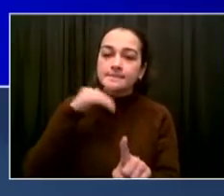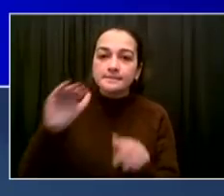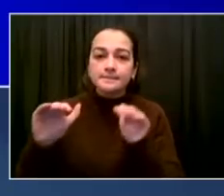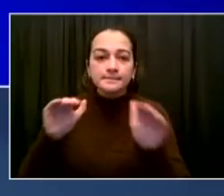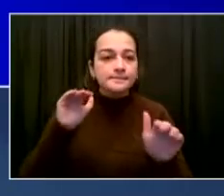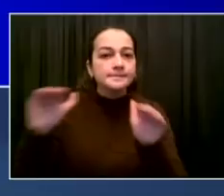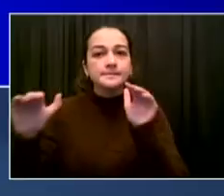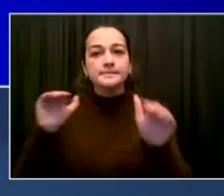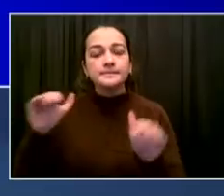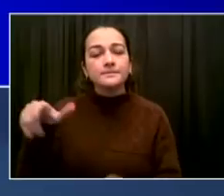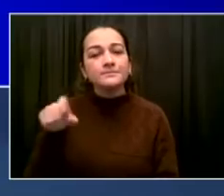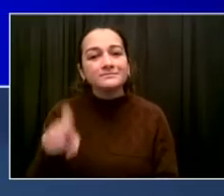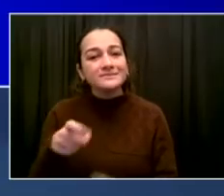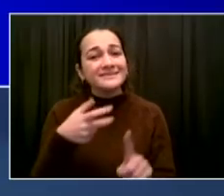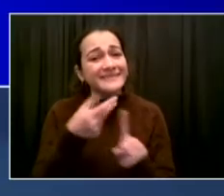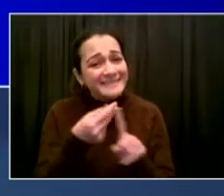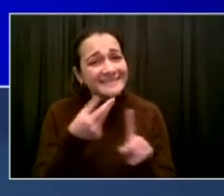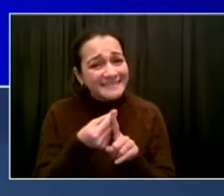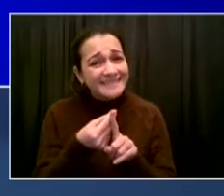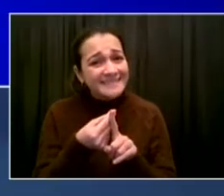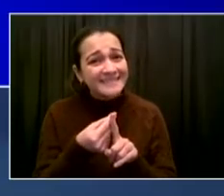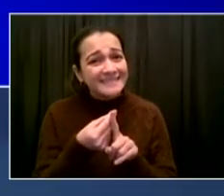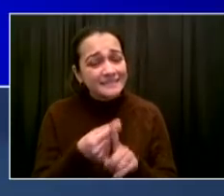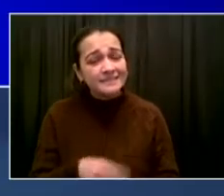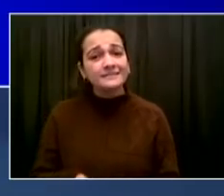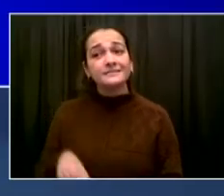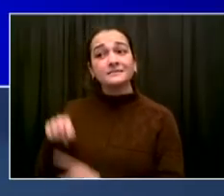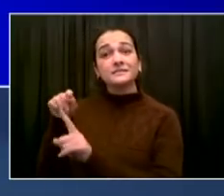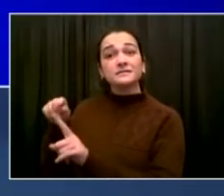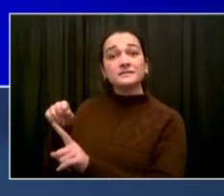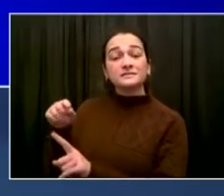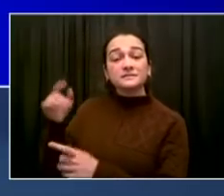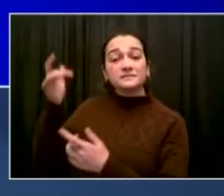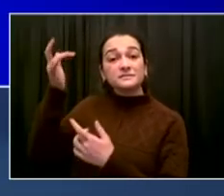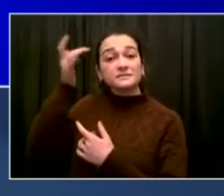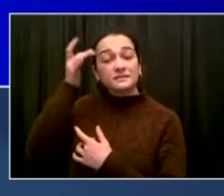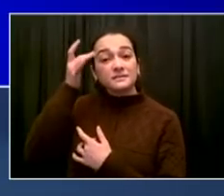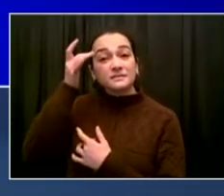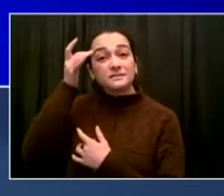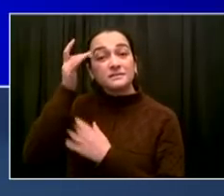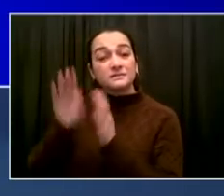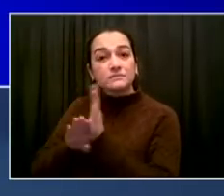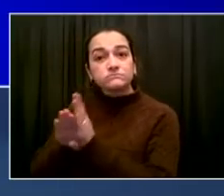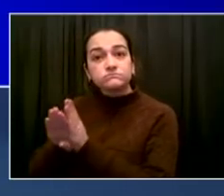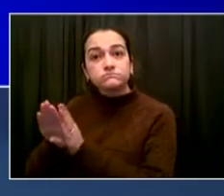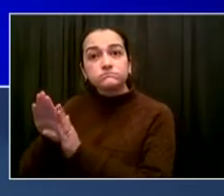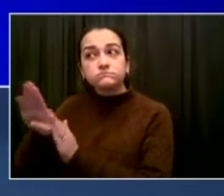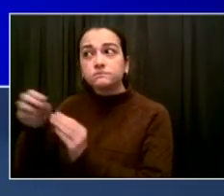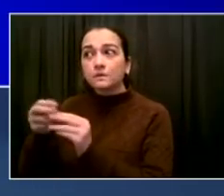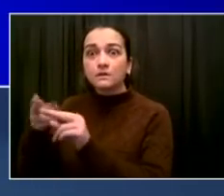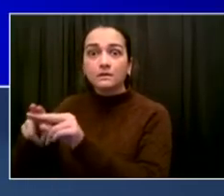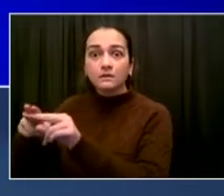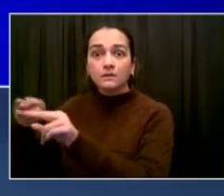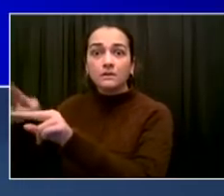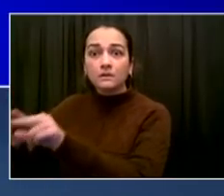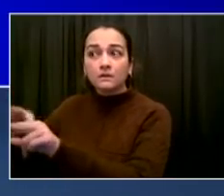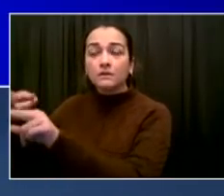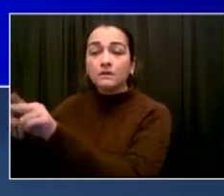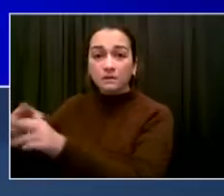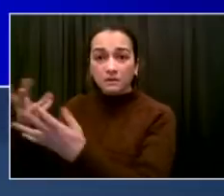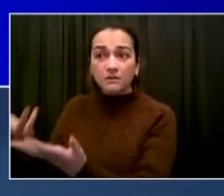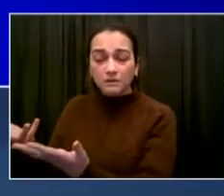addressing Omicron. We take Omicron very seriously. We expect a substantial number of cases and a quickly growing number of